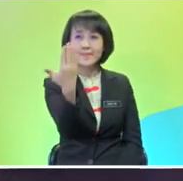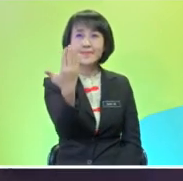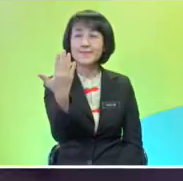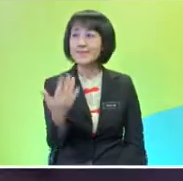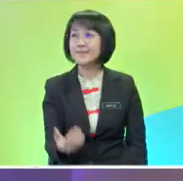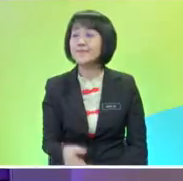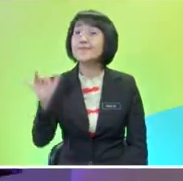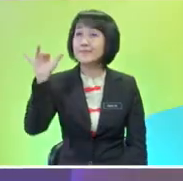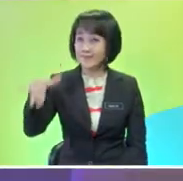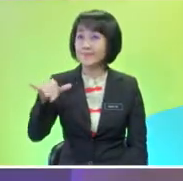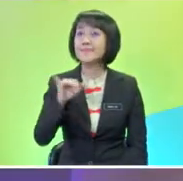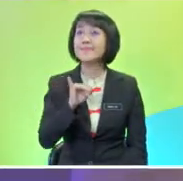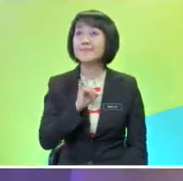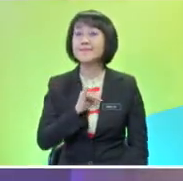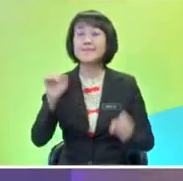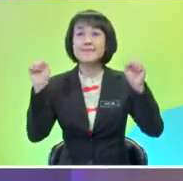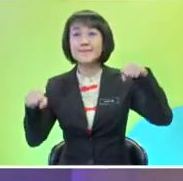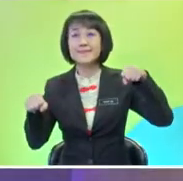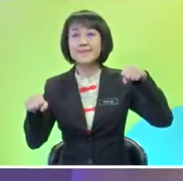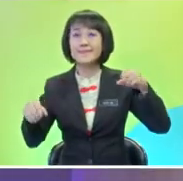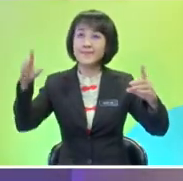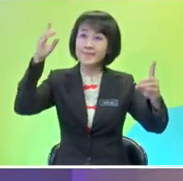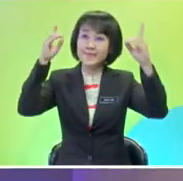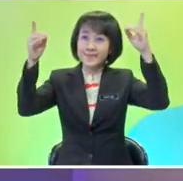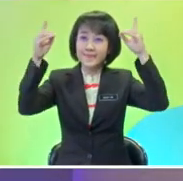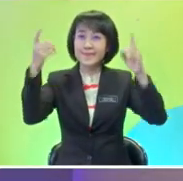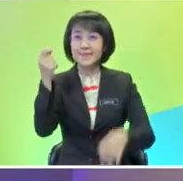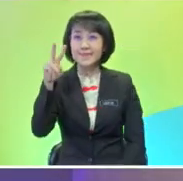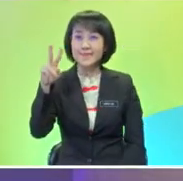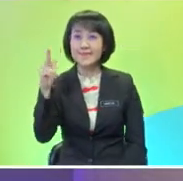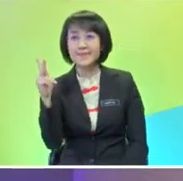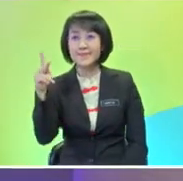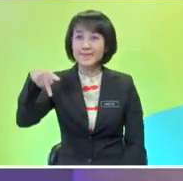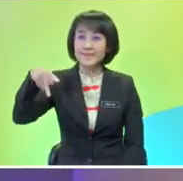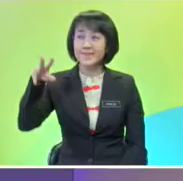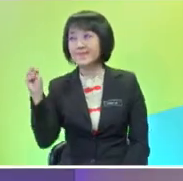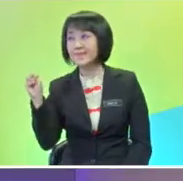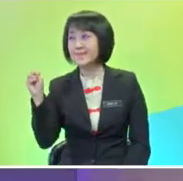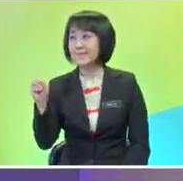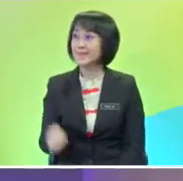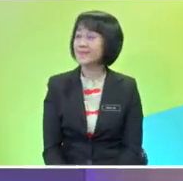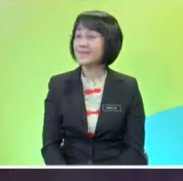I can. Didik TV KPM. Oh,